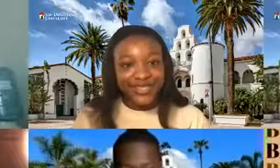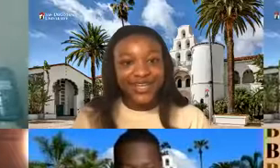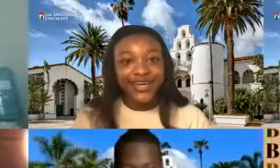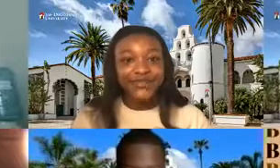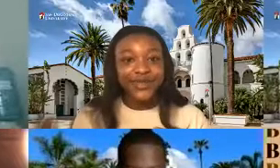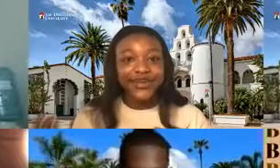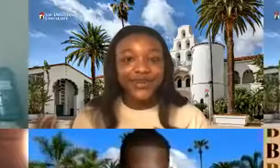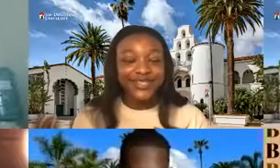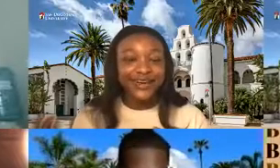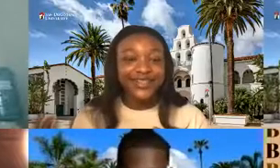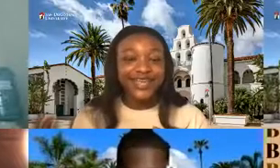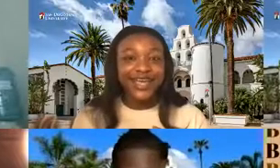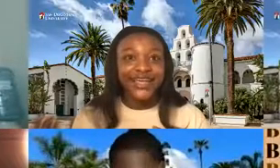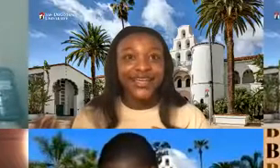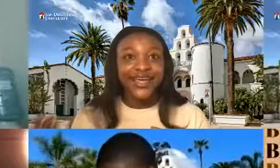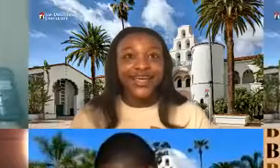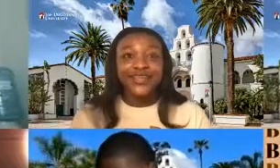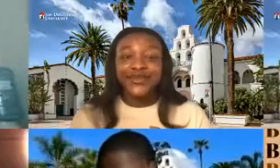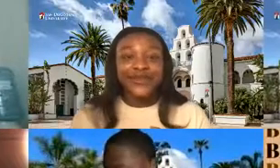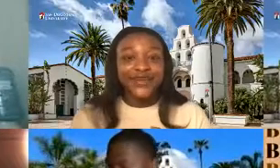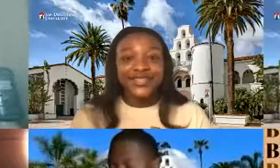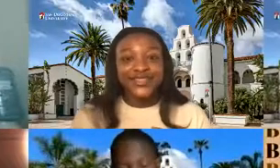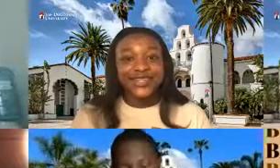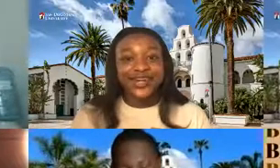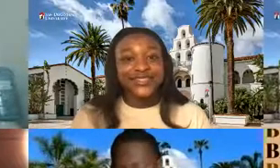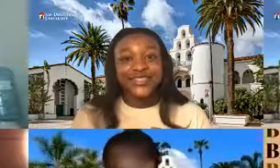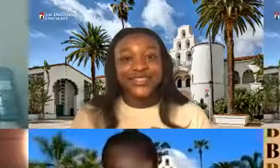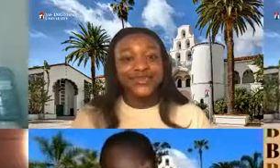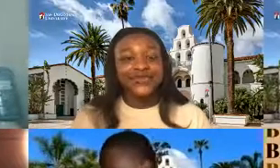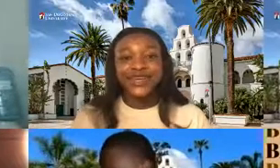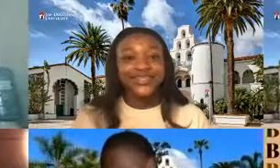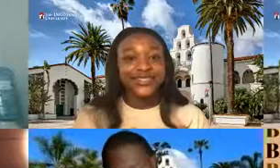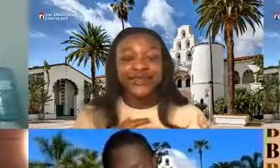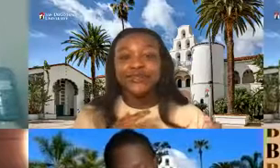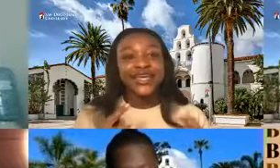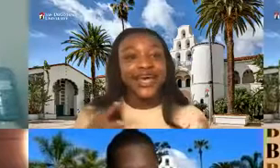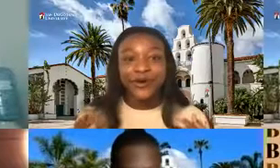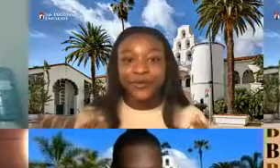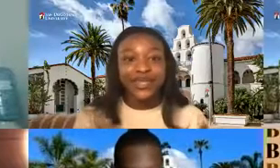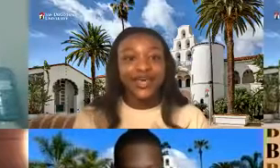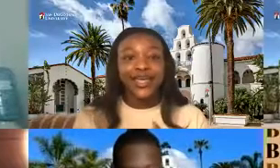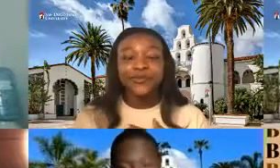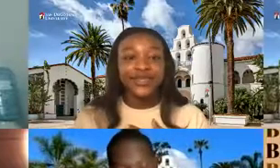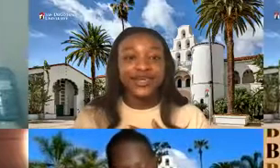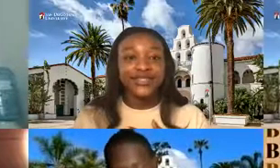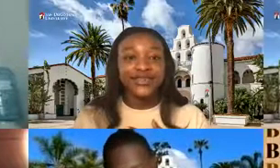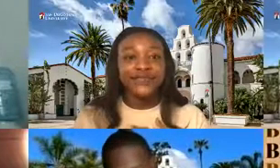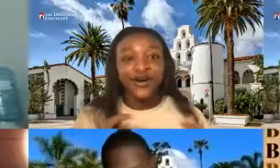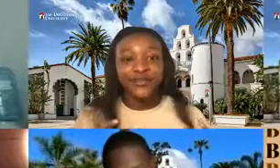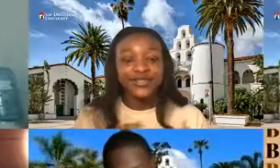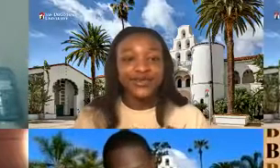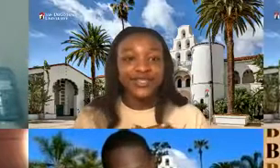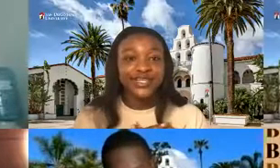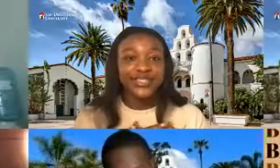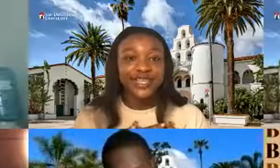vice president of Black Renaissance. And the Black Resource Center has just been just a big help in, like, helping us